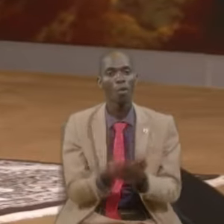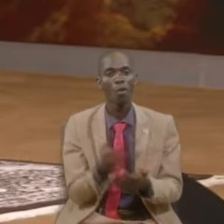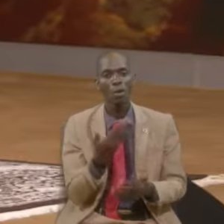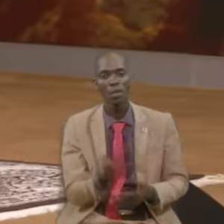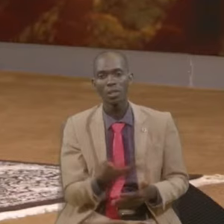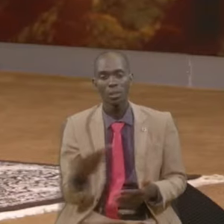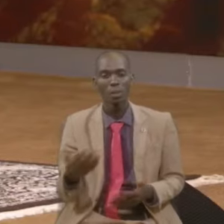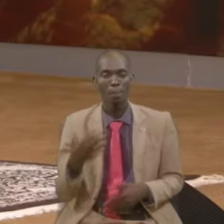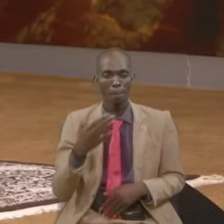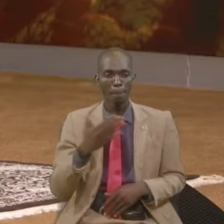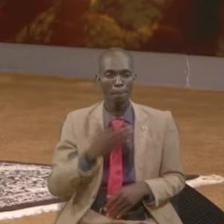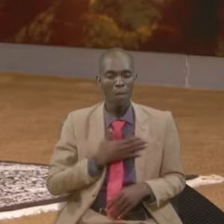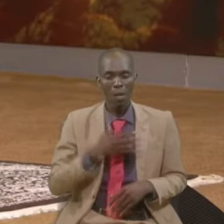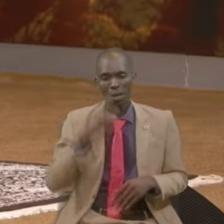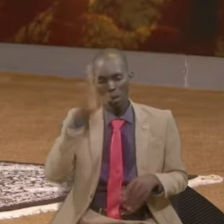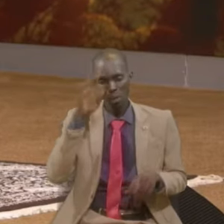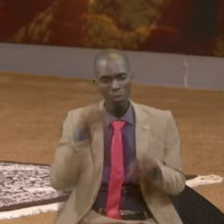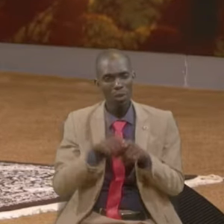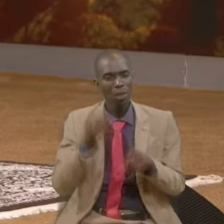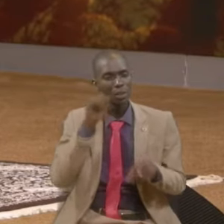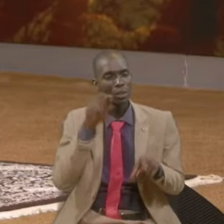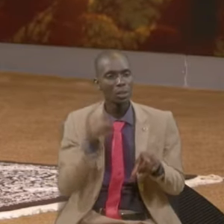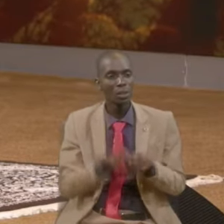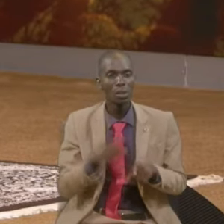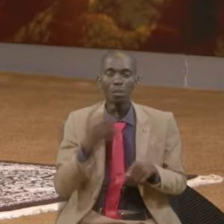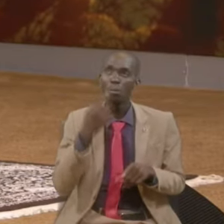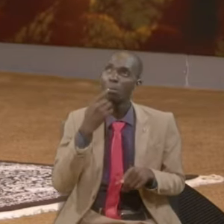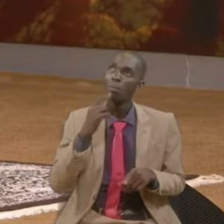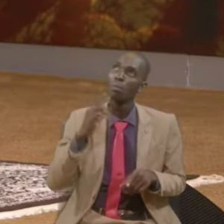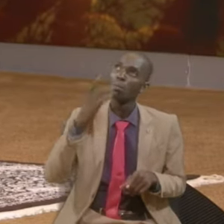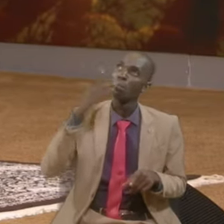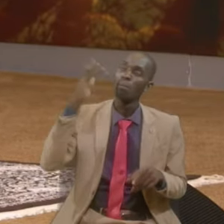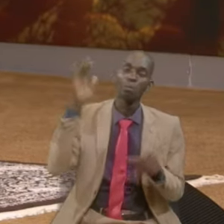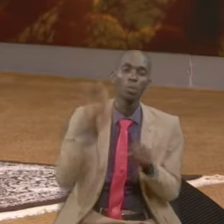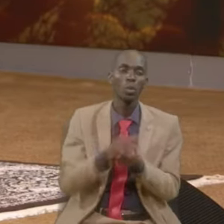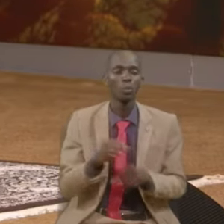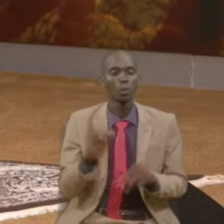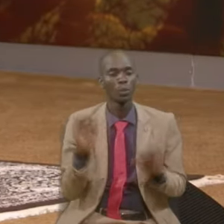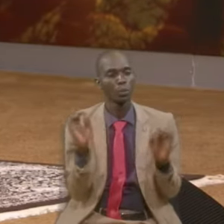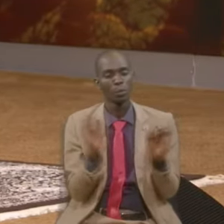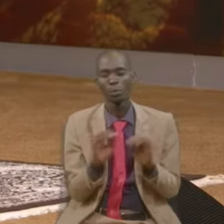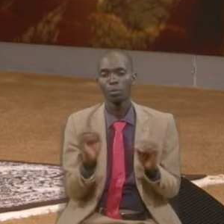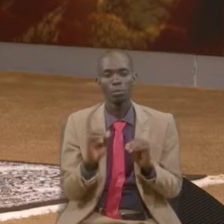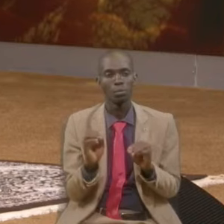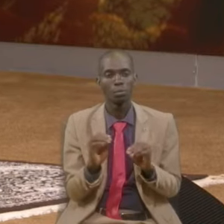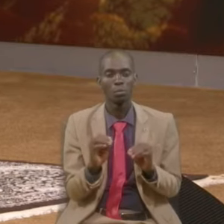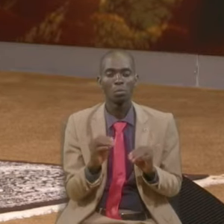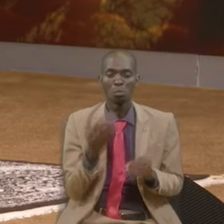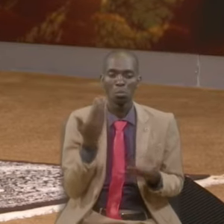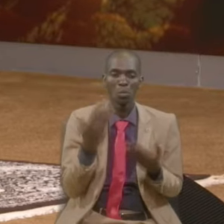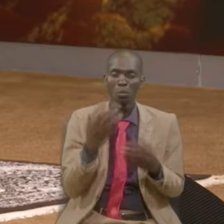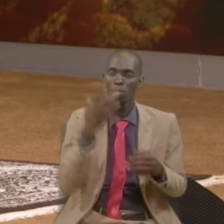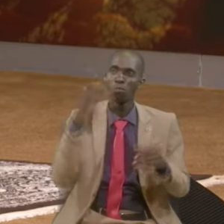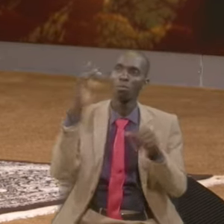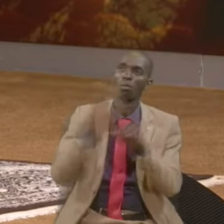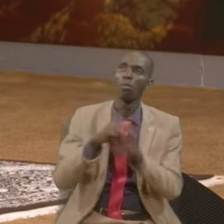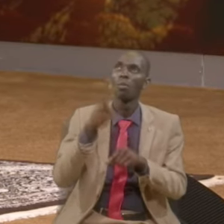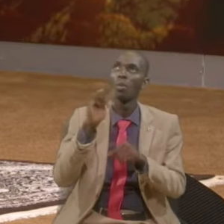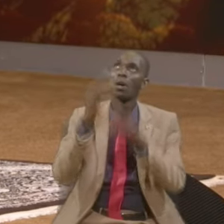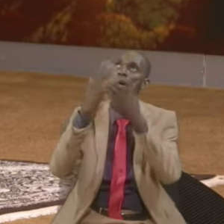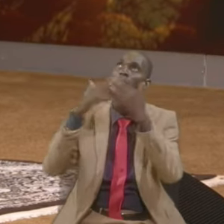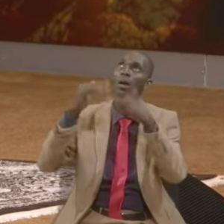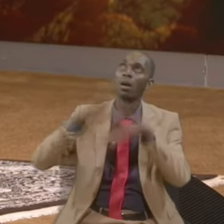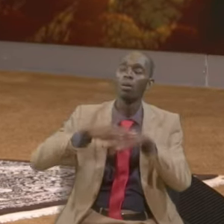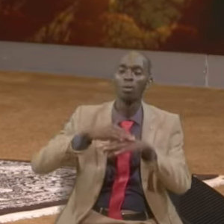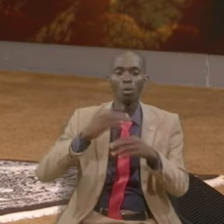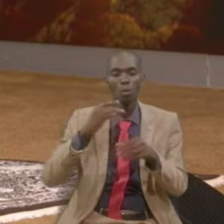my brethren, swear not at all, neither by heaven, neither by